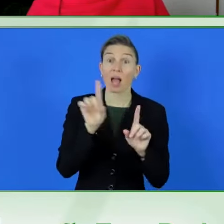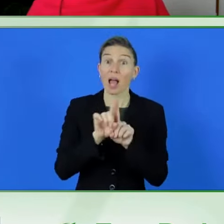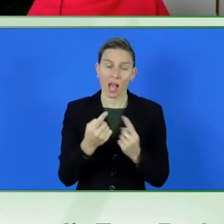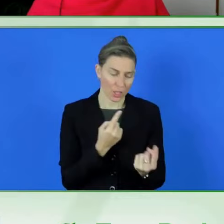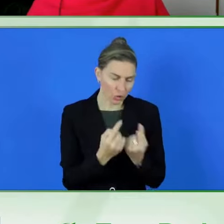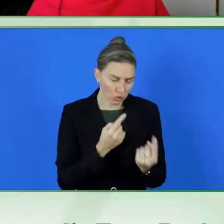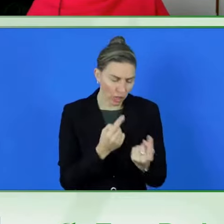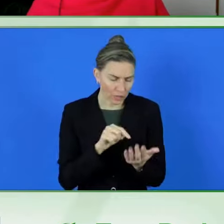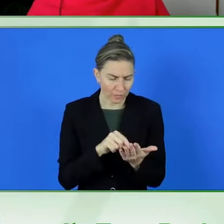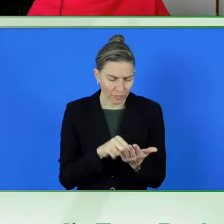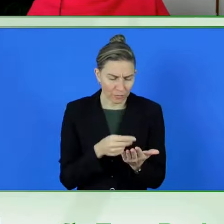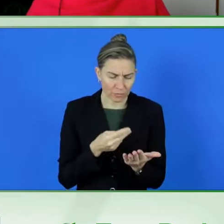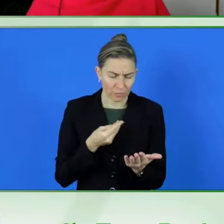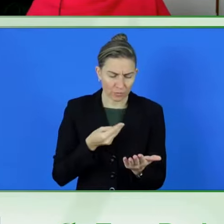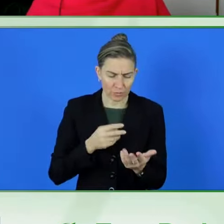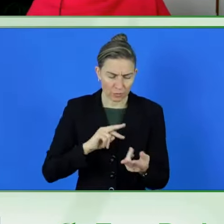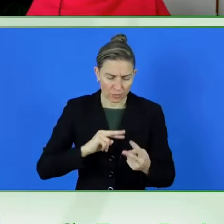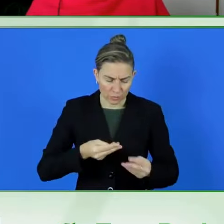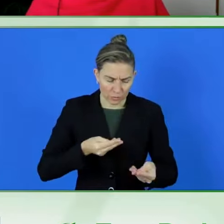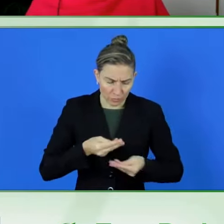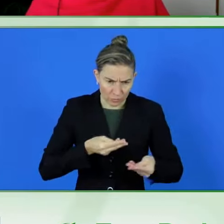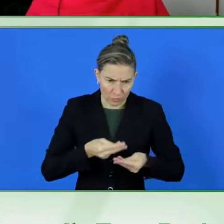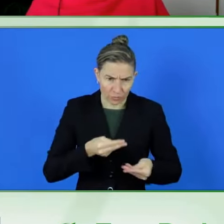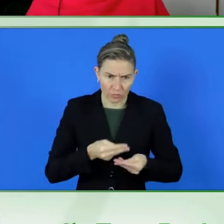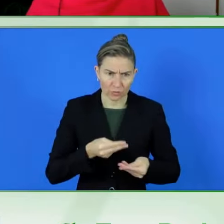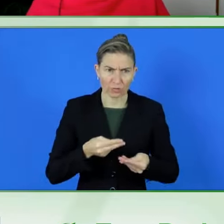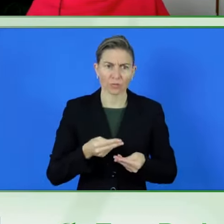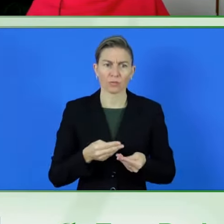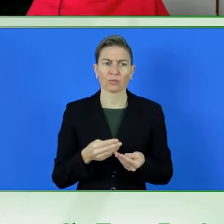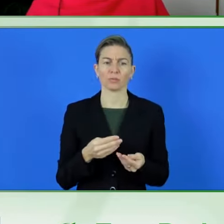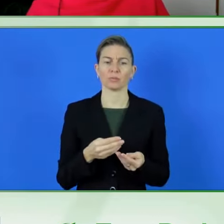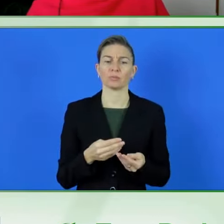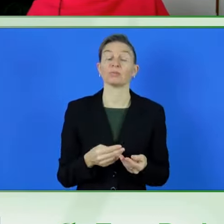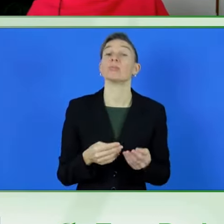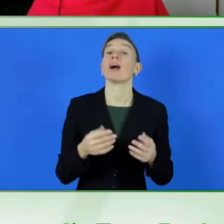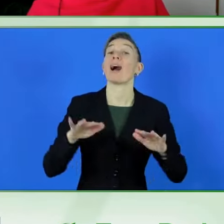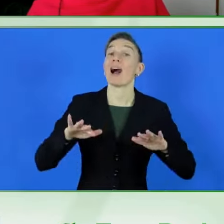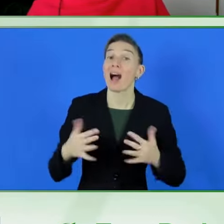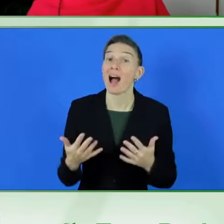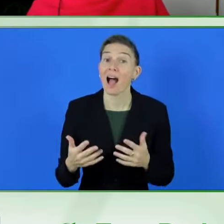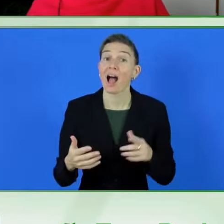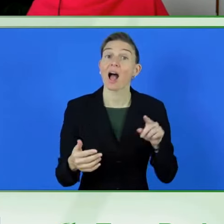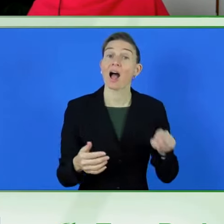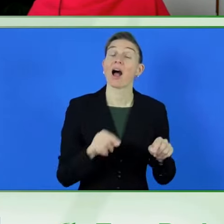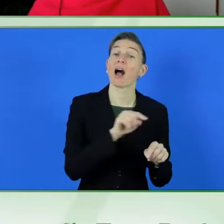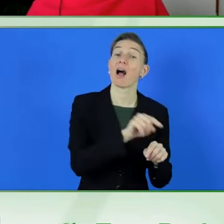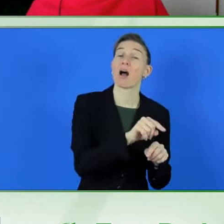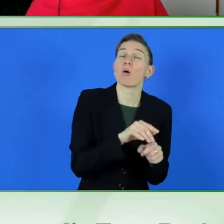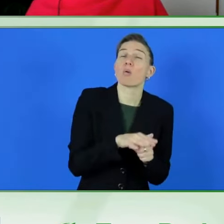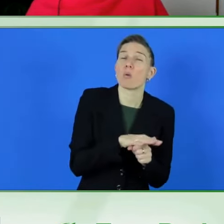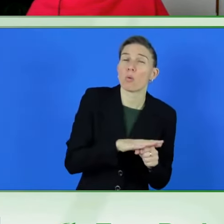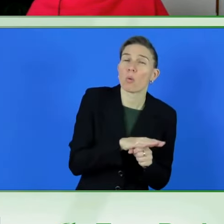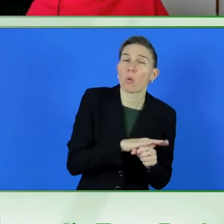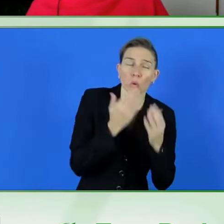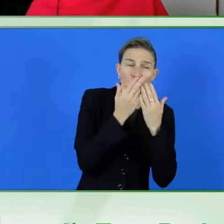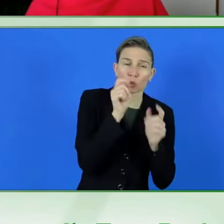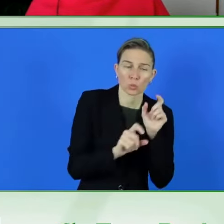a result of hackathon with local students and startups. Please, next slide.